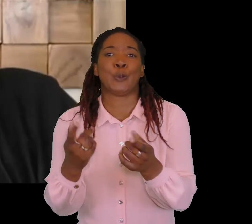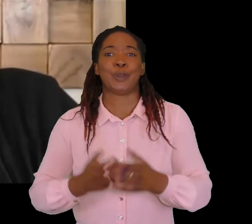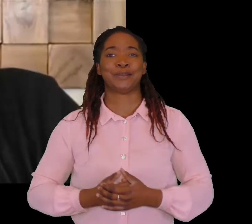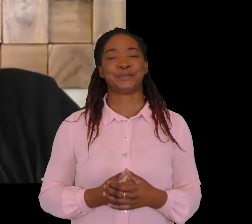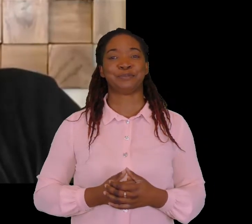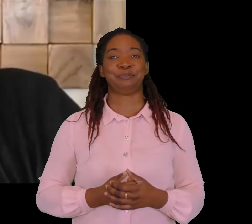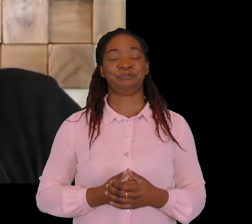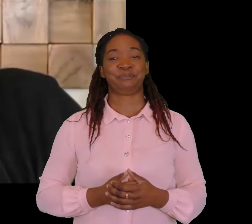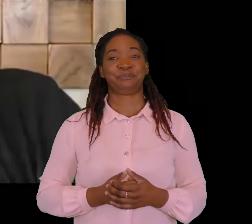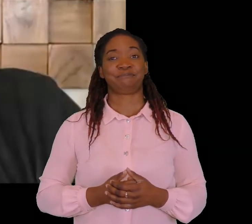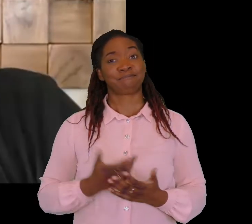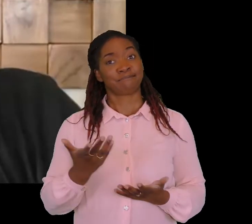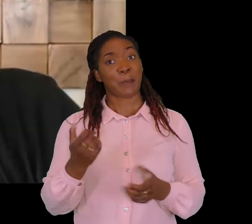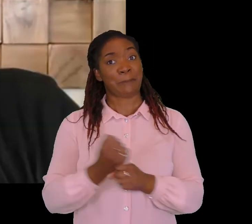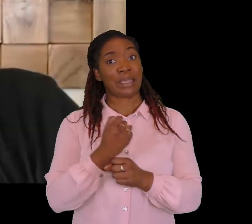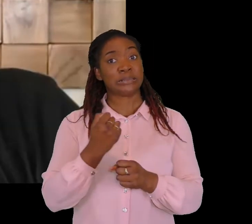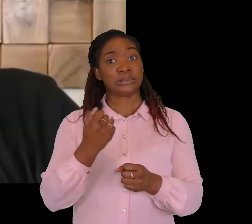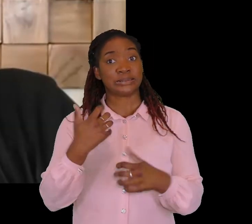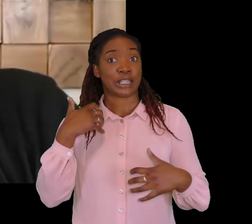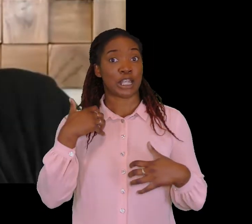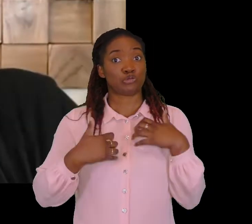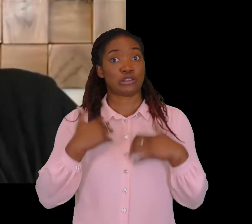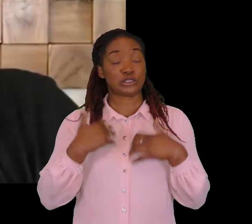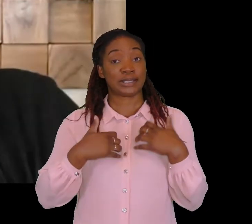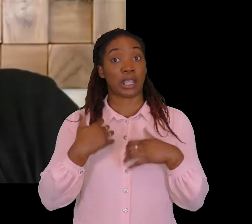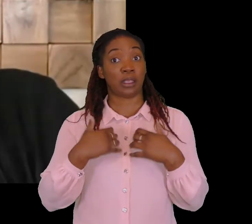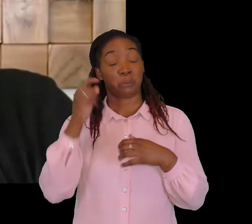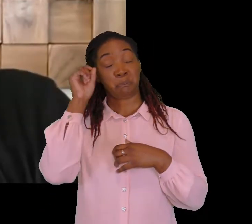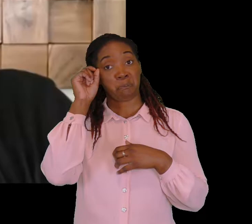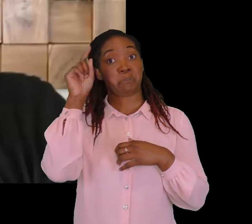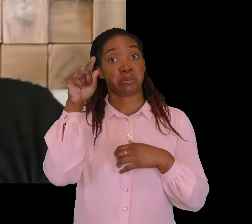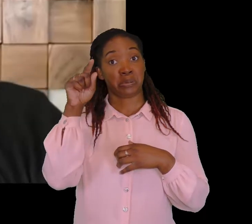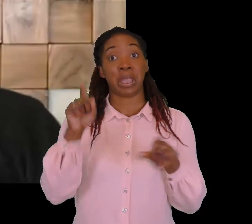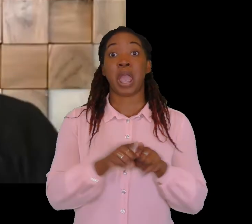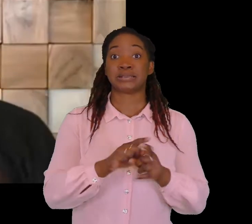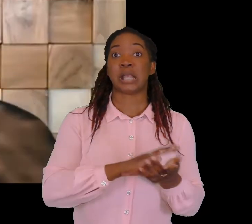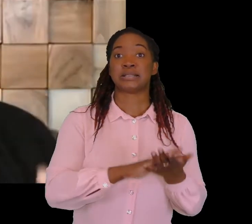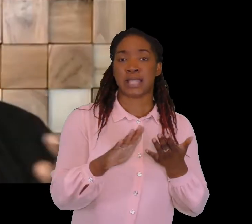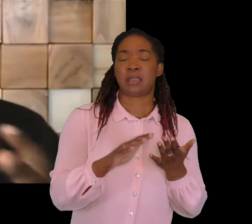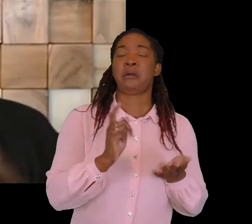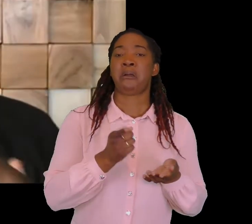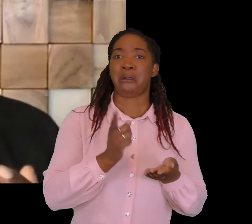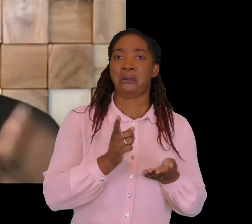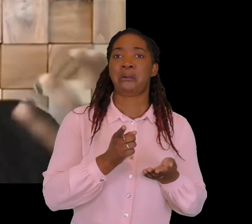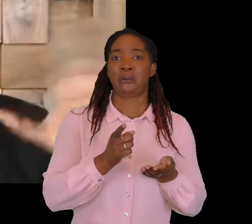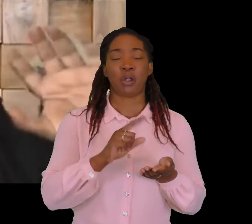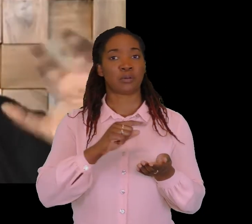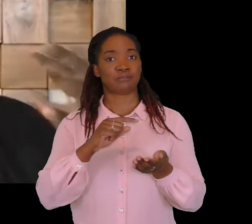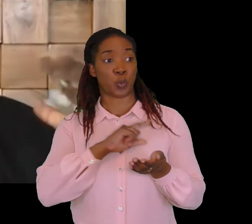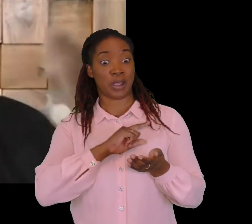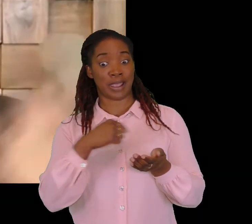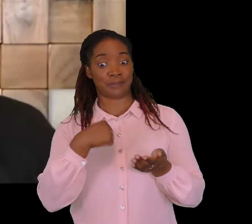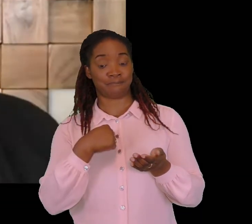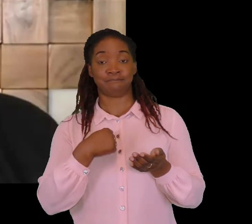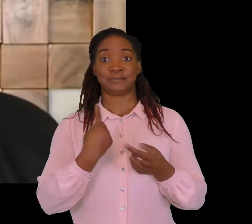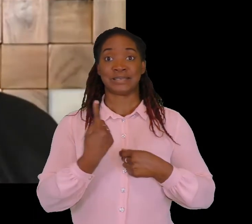That's. I mean, you're making a really interesting distinction, Rita, and also Hassan, in the way that, because I mean, as a curator